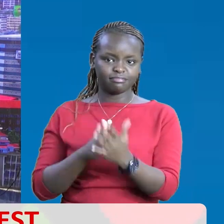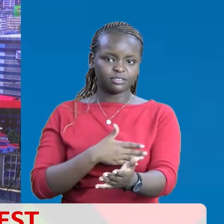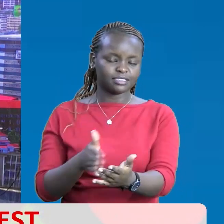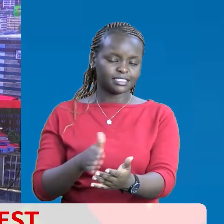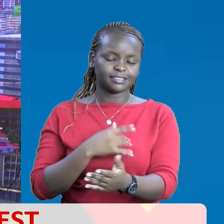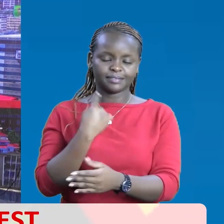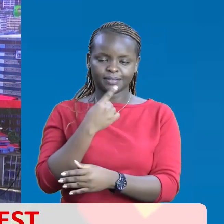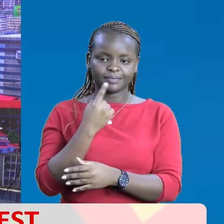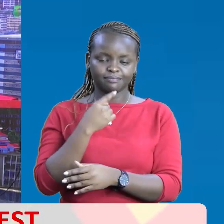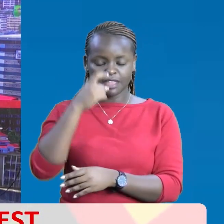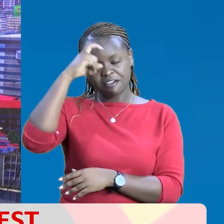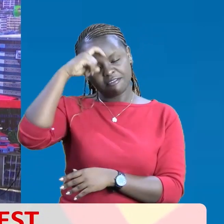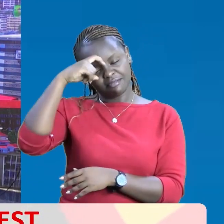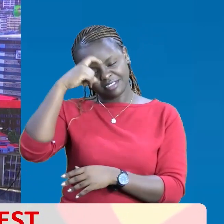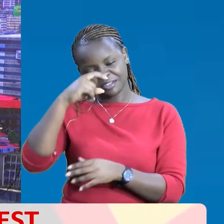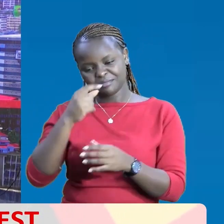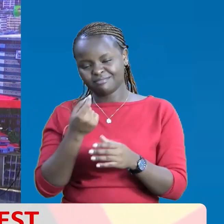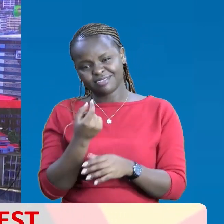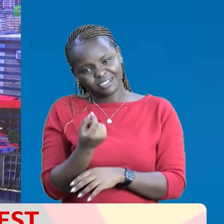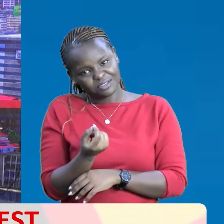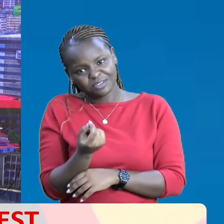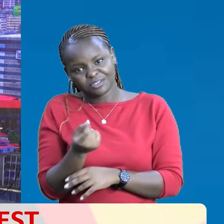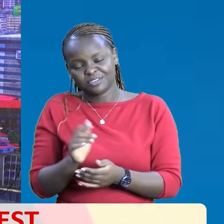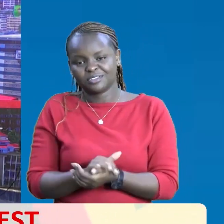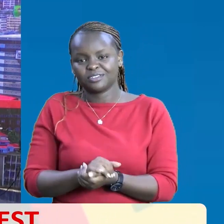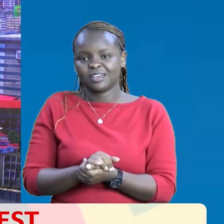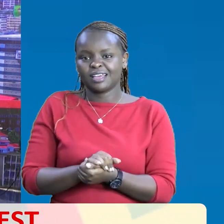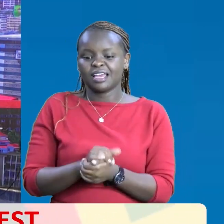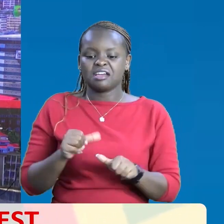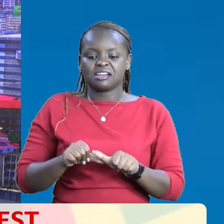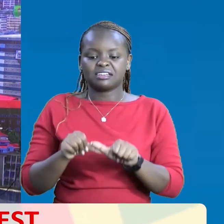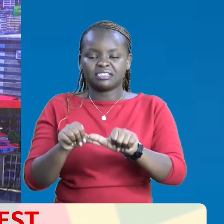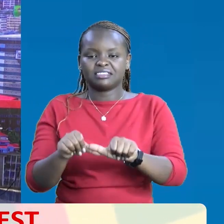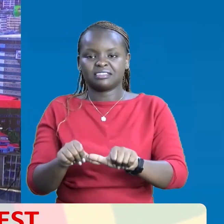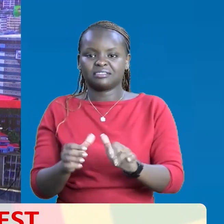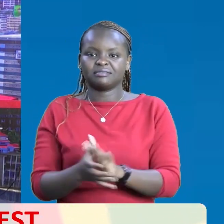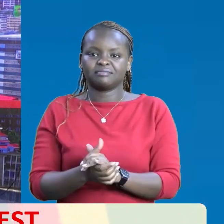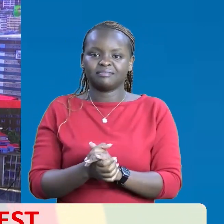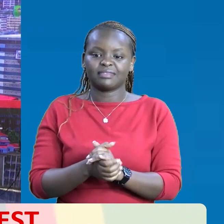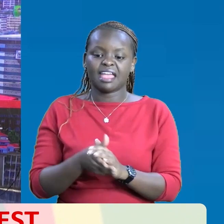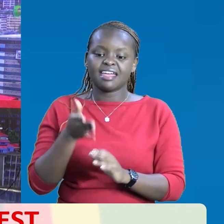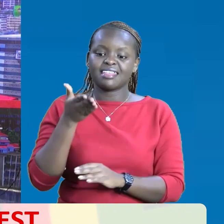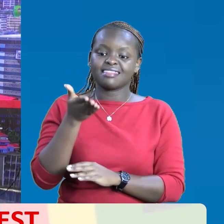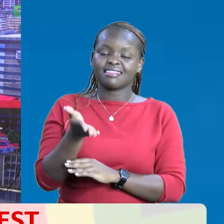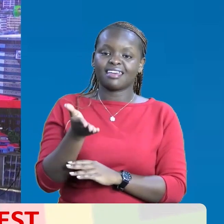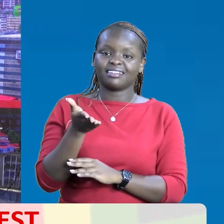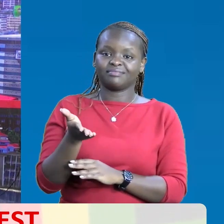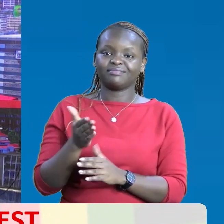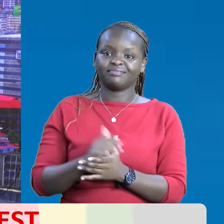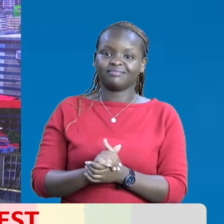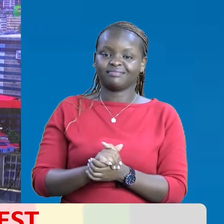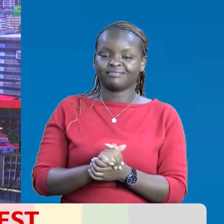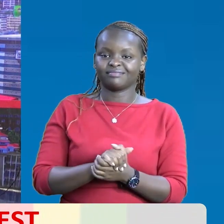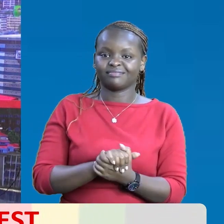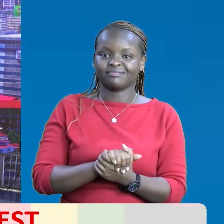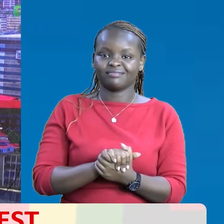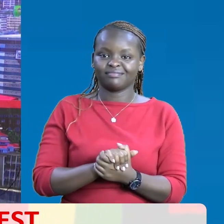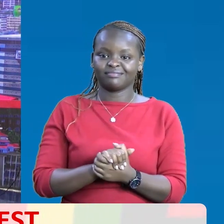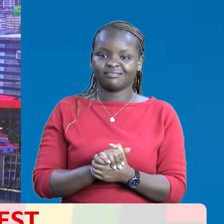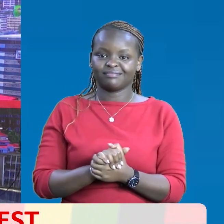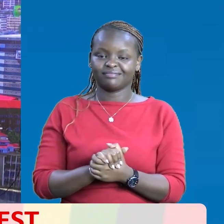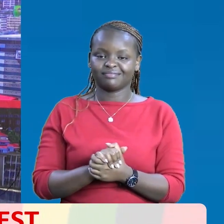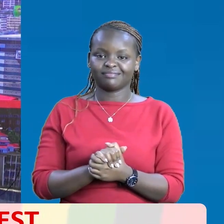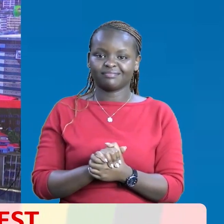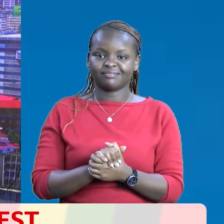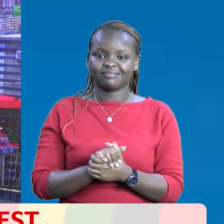some motivation to keep you going. Yes. Lazima. That's our role. Kwanza hapo tungehitaji next time tuleta pastor. Already excited for tonight. Pastor